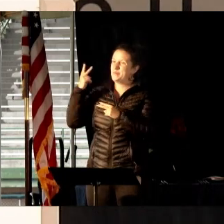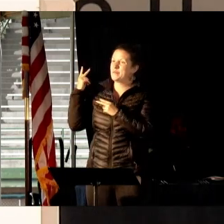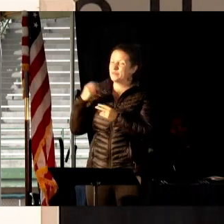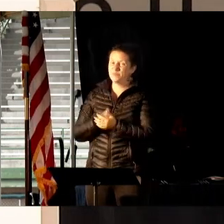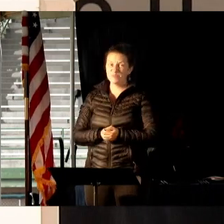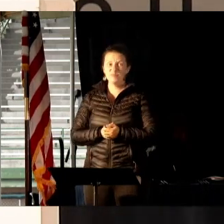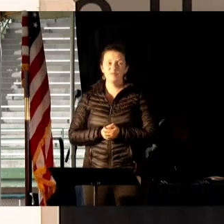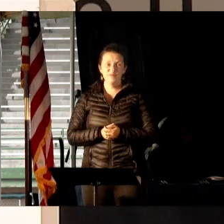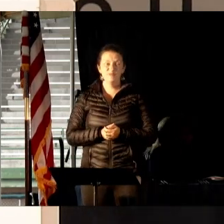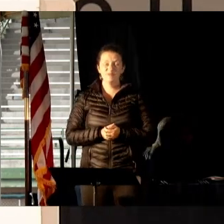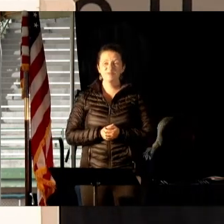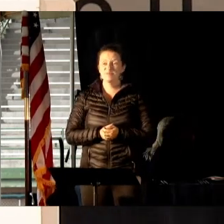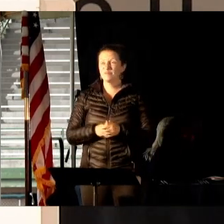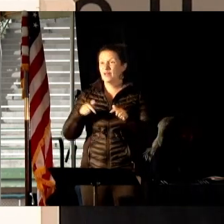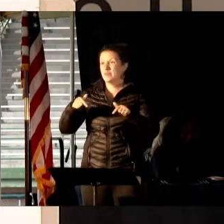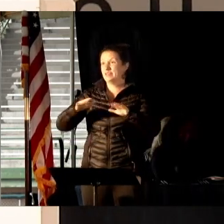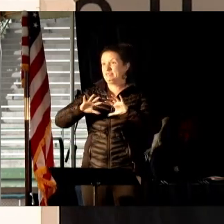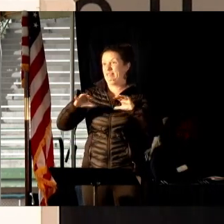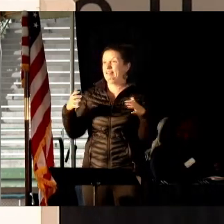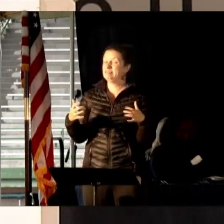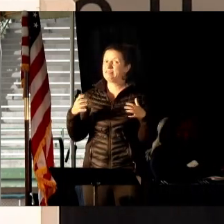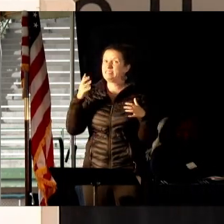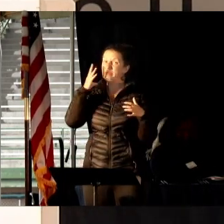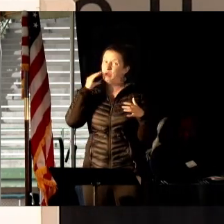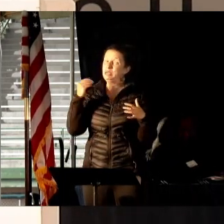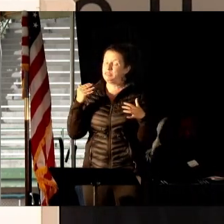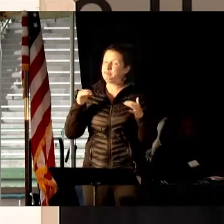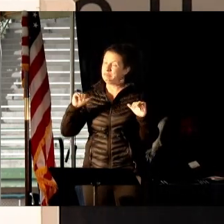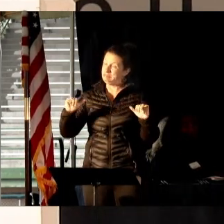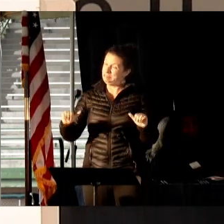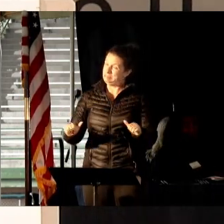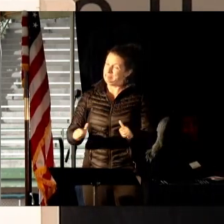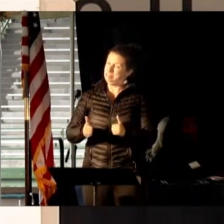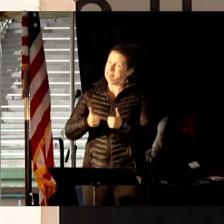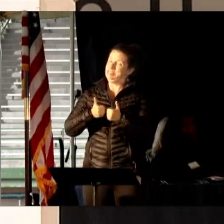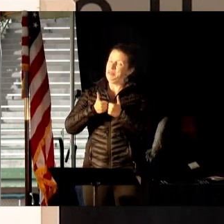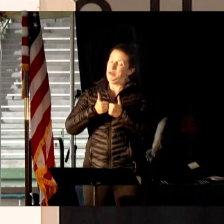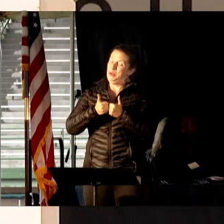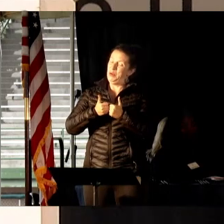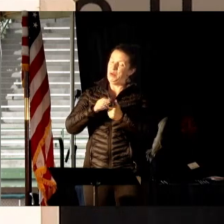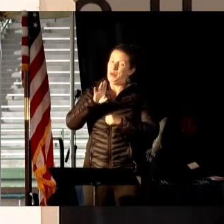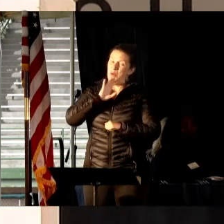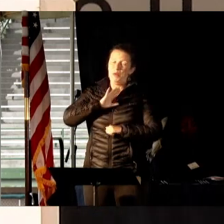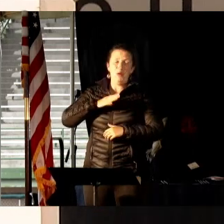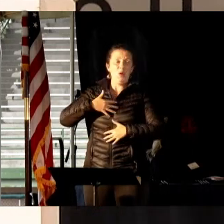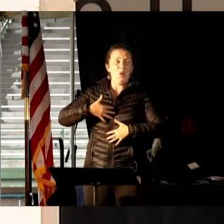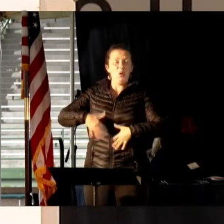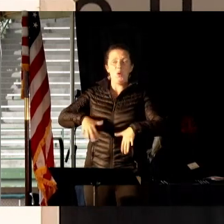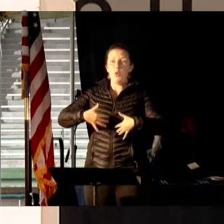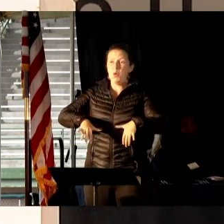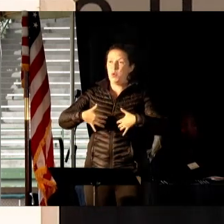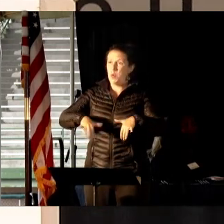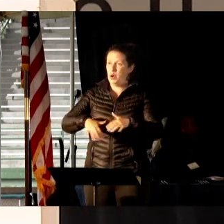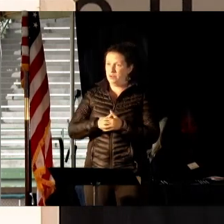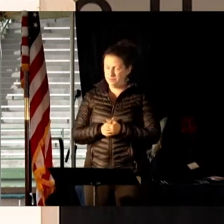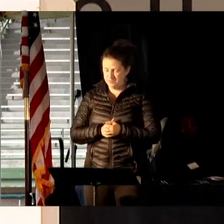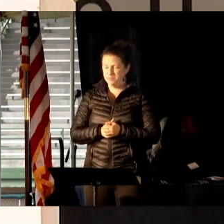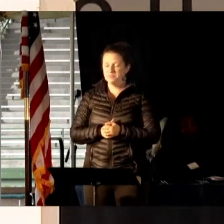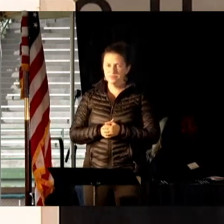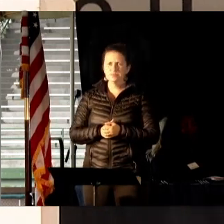can be marked by anything, it's adversity. Over the years, school quickly exited the minds of